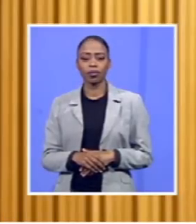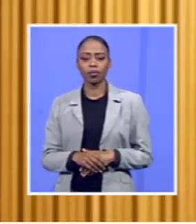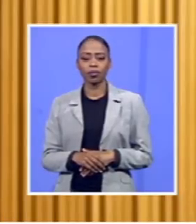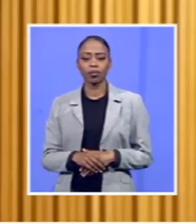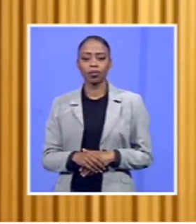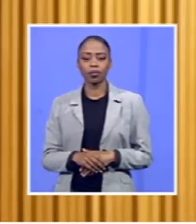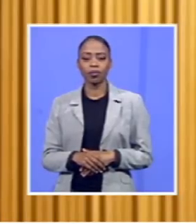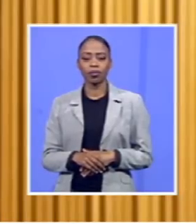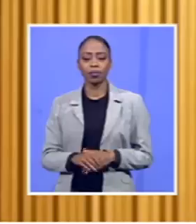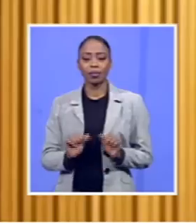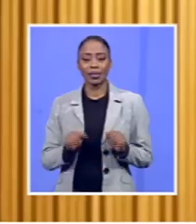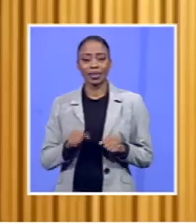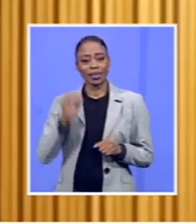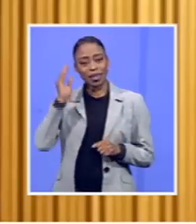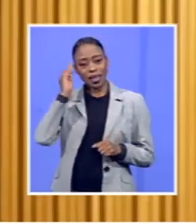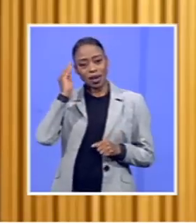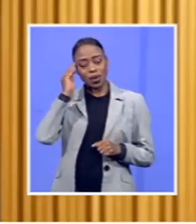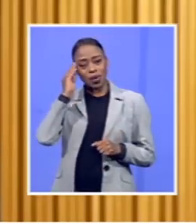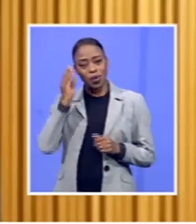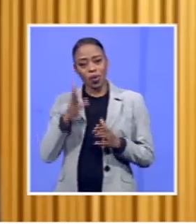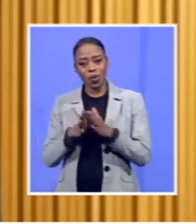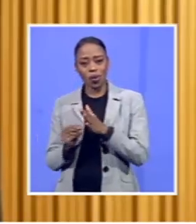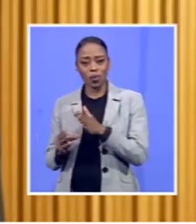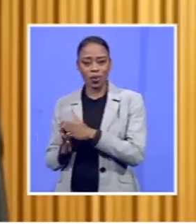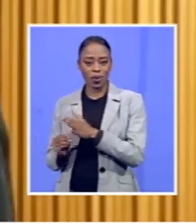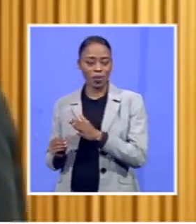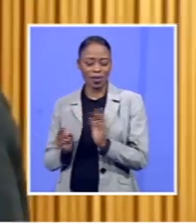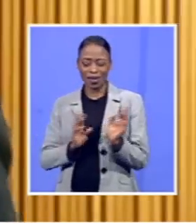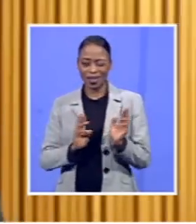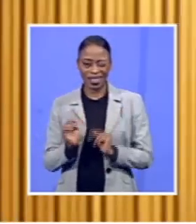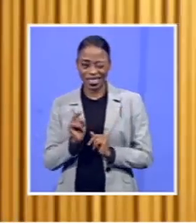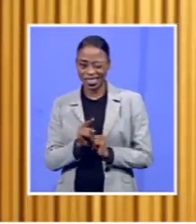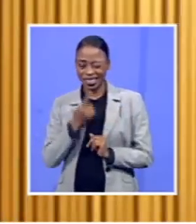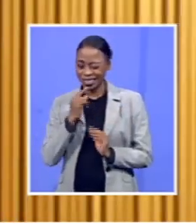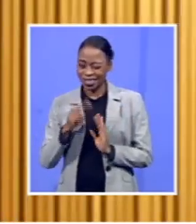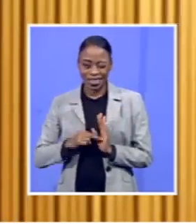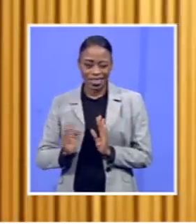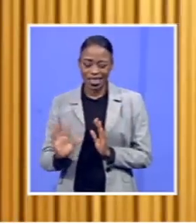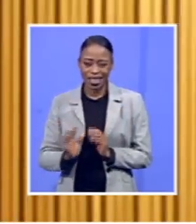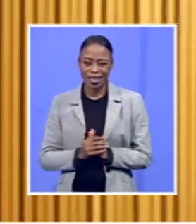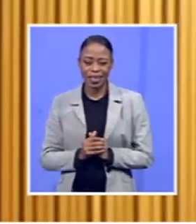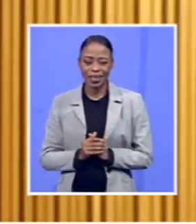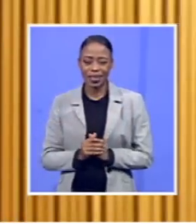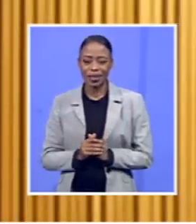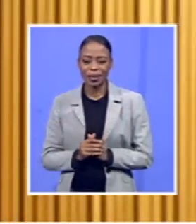I know this is duplicated, this judgment. I hope this is not one of the parts where we said we mustn't do it.